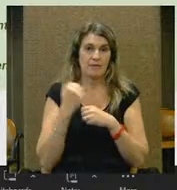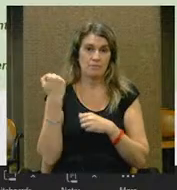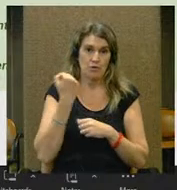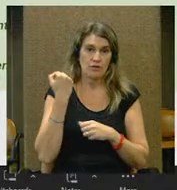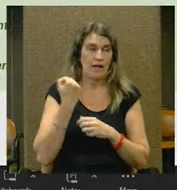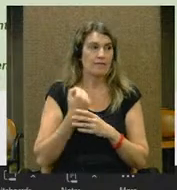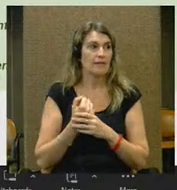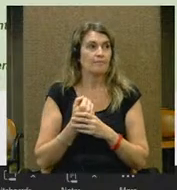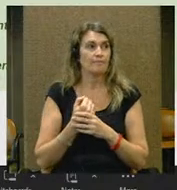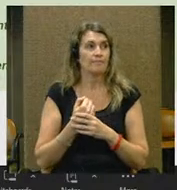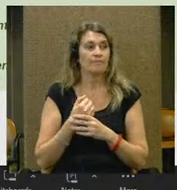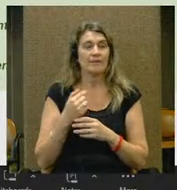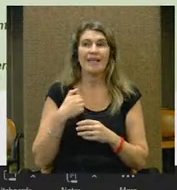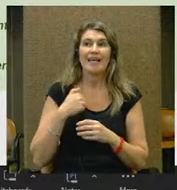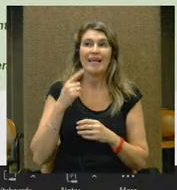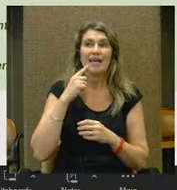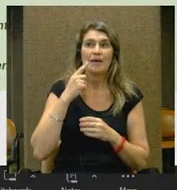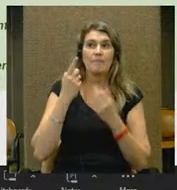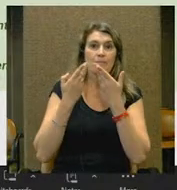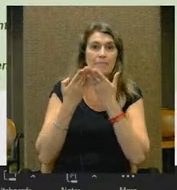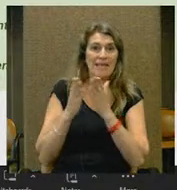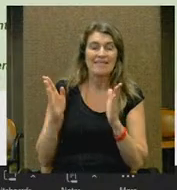by giving